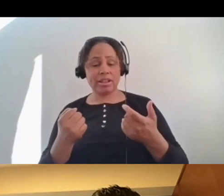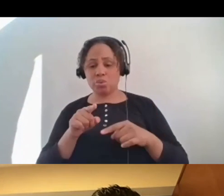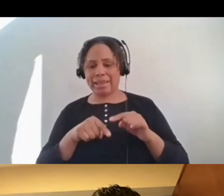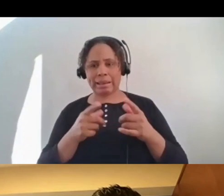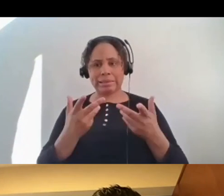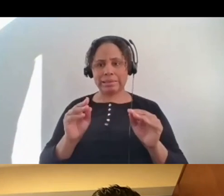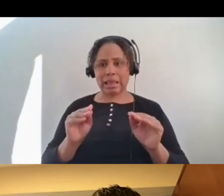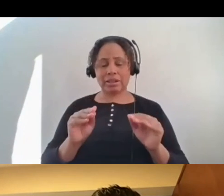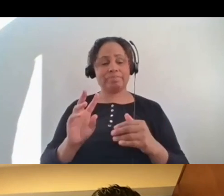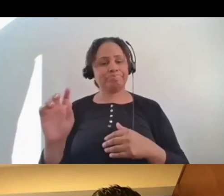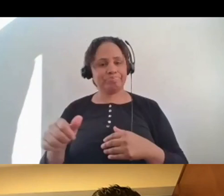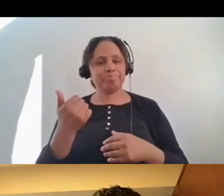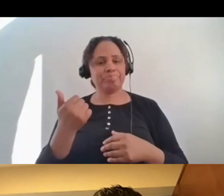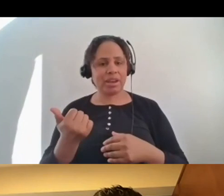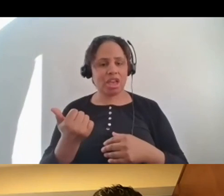Another